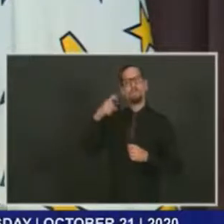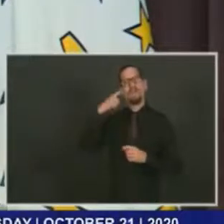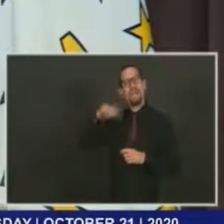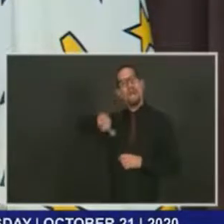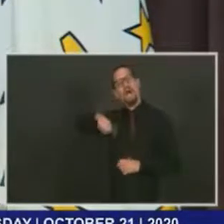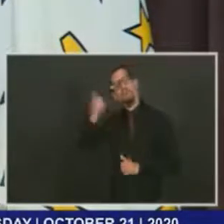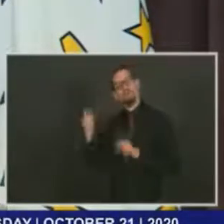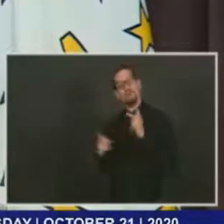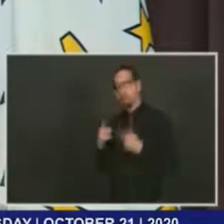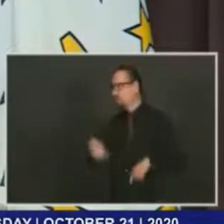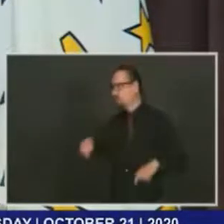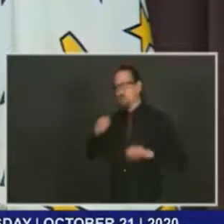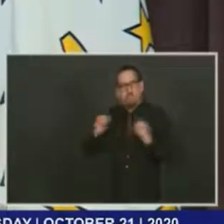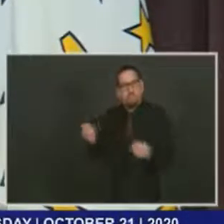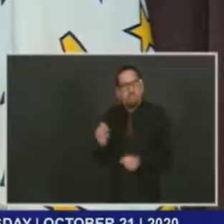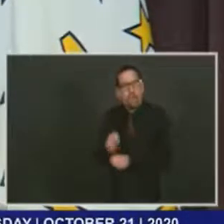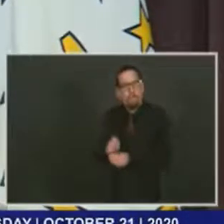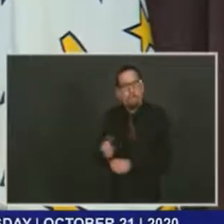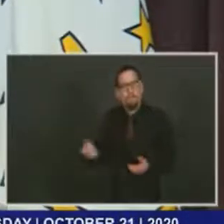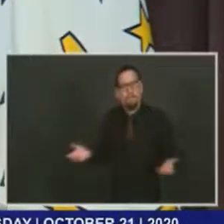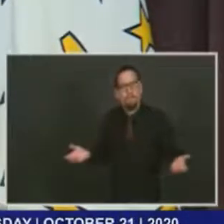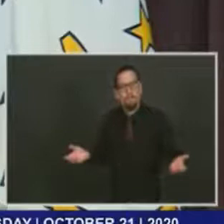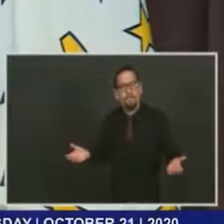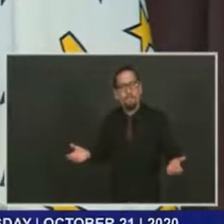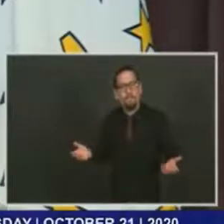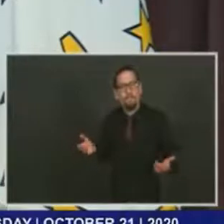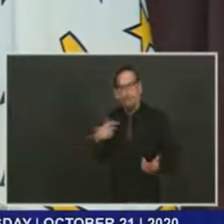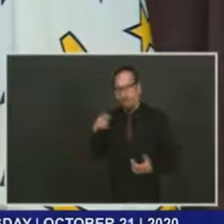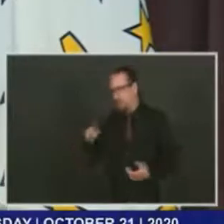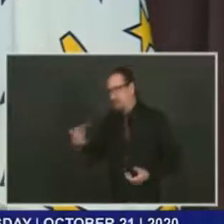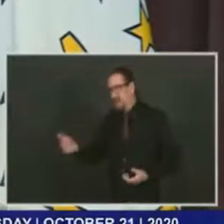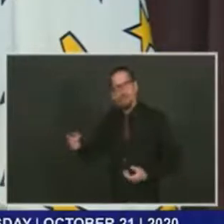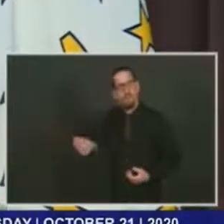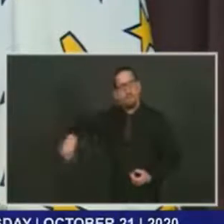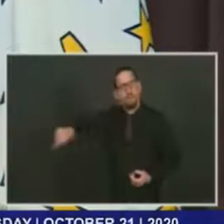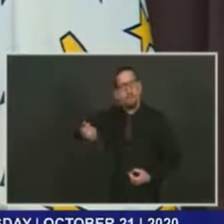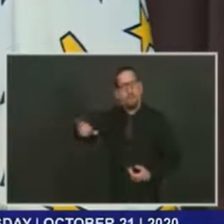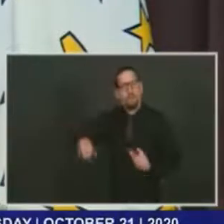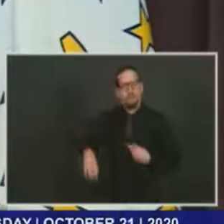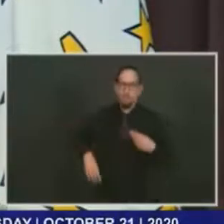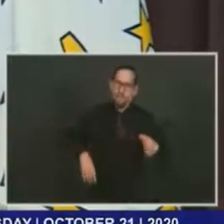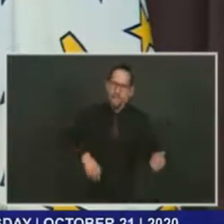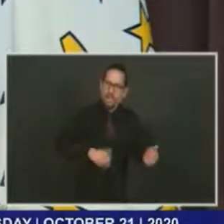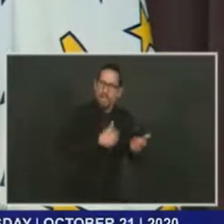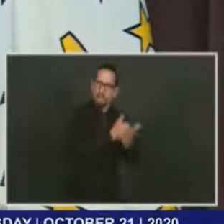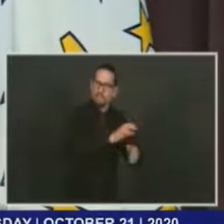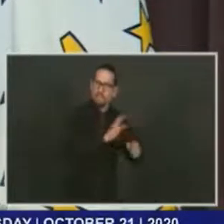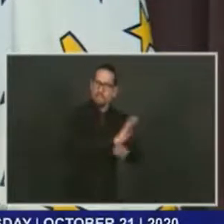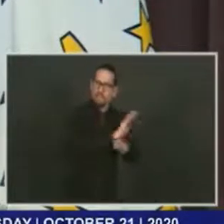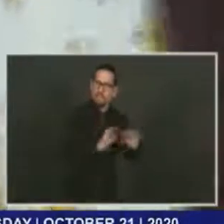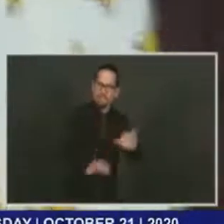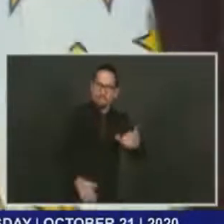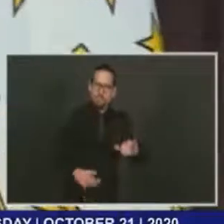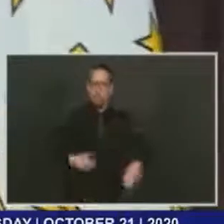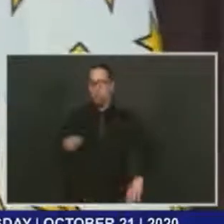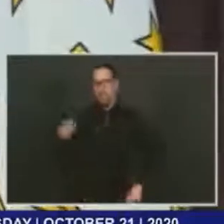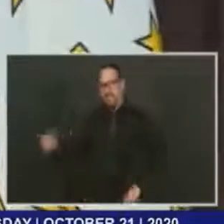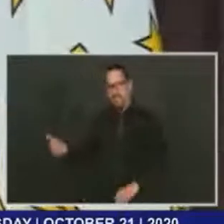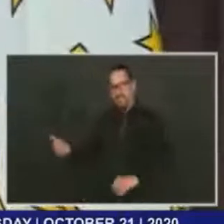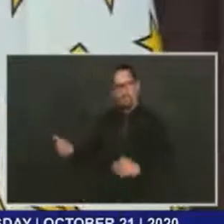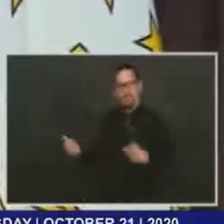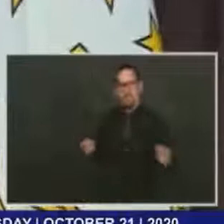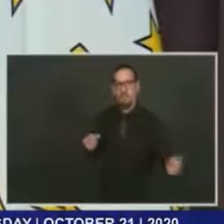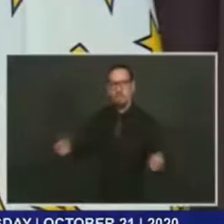work. If you're listening to me and you worked at a retail store or the mall or a big box retailer for 20 years